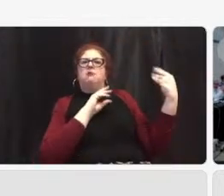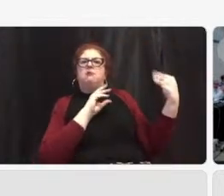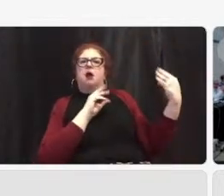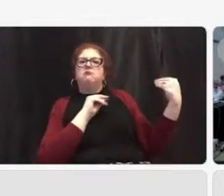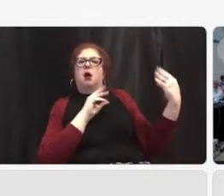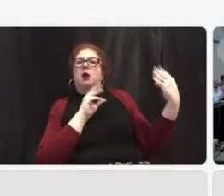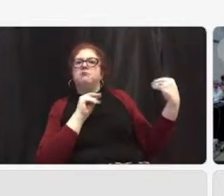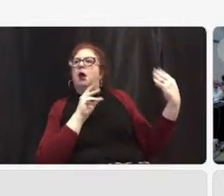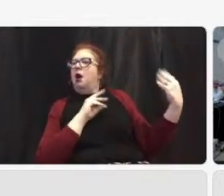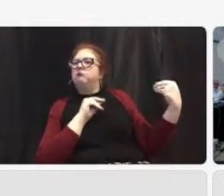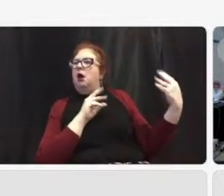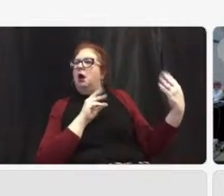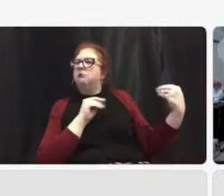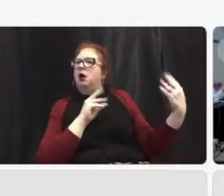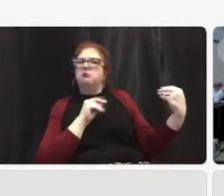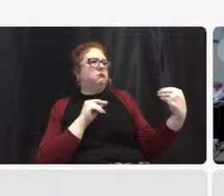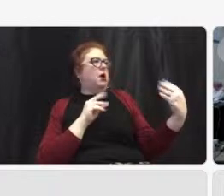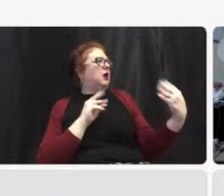Okay.